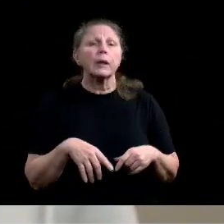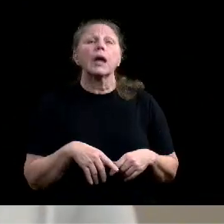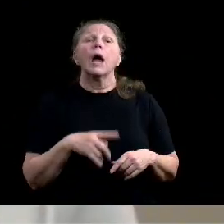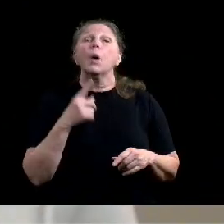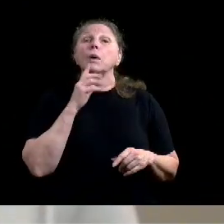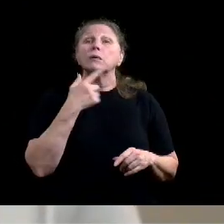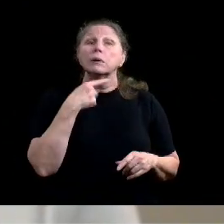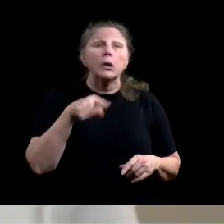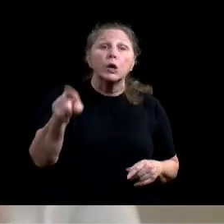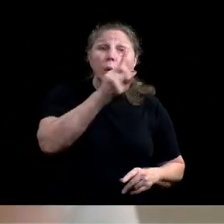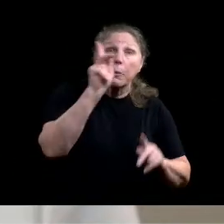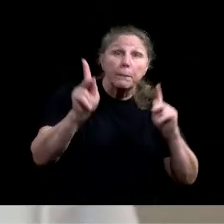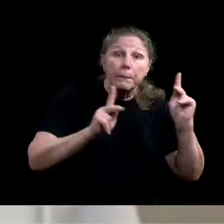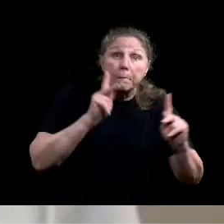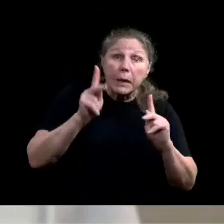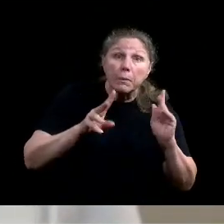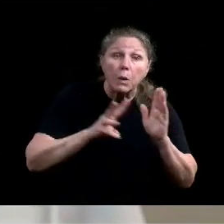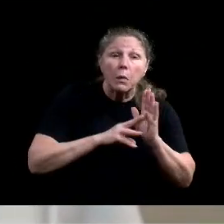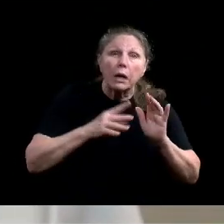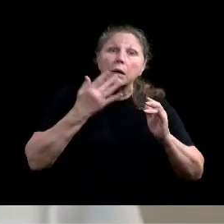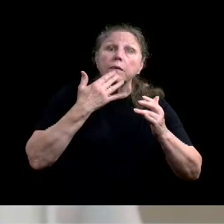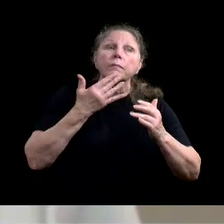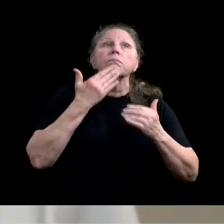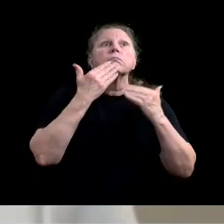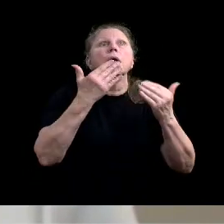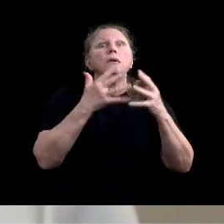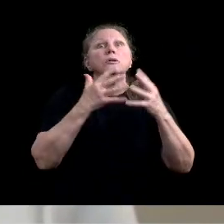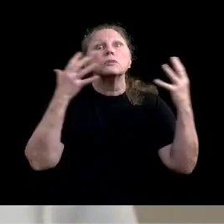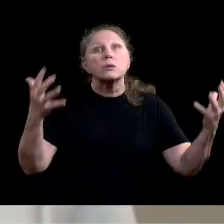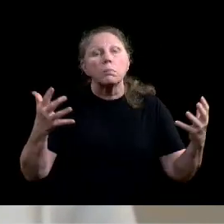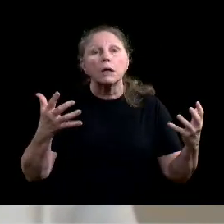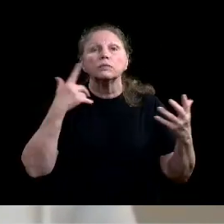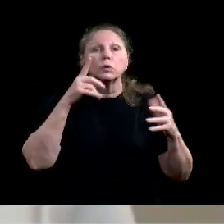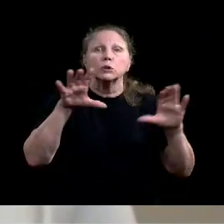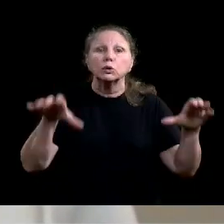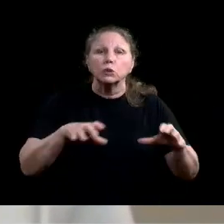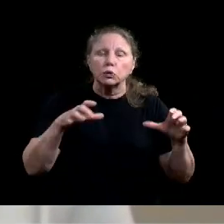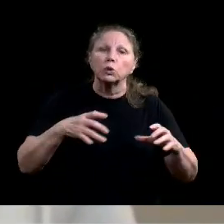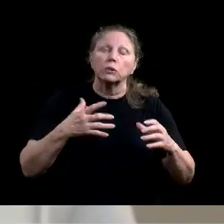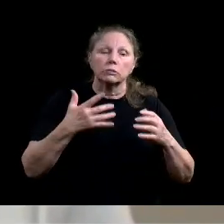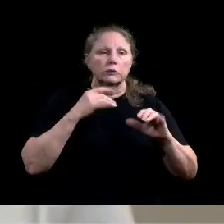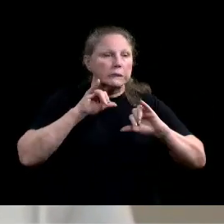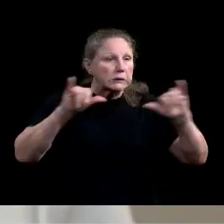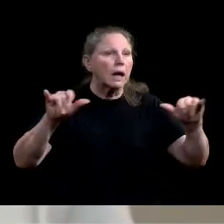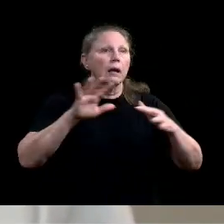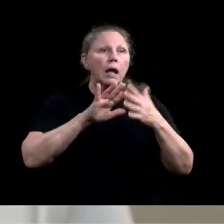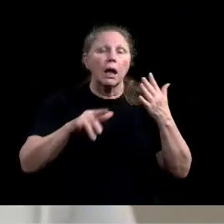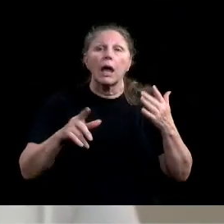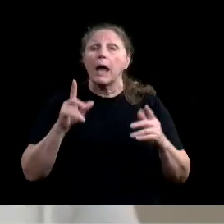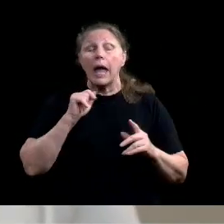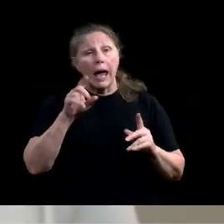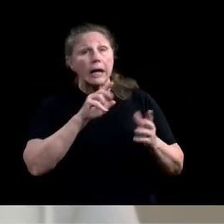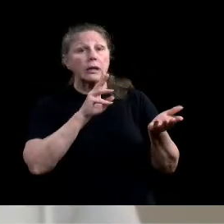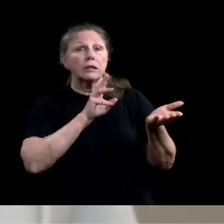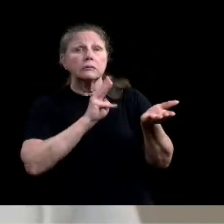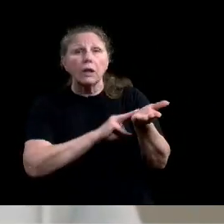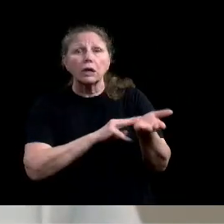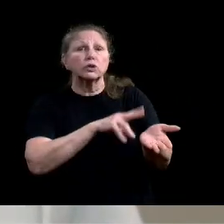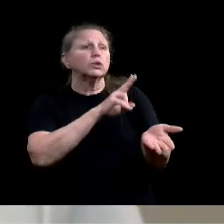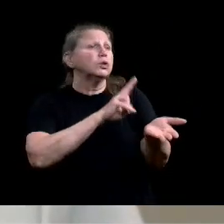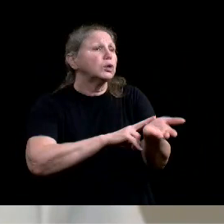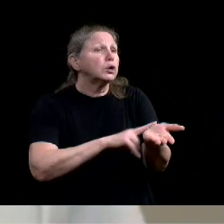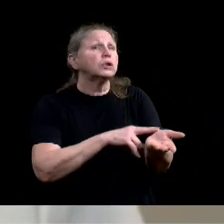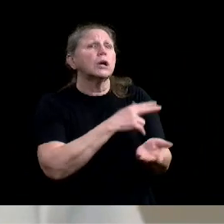just so grateful. And I think I speak again from all of the healthcare workers. So very glad that you've been willing